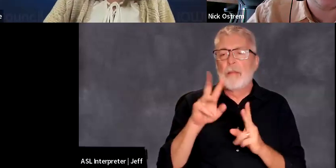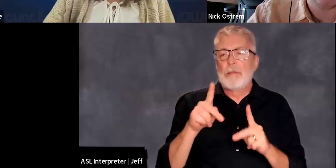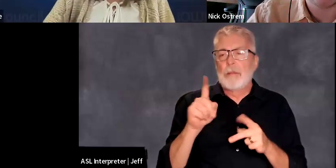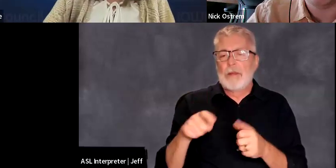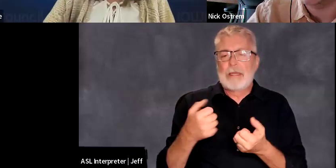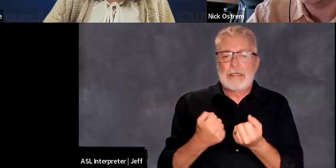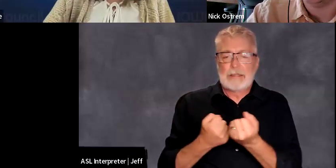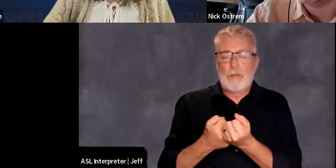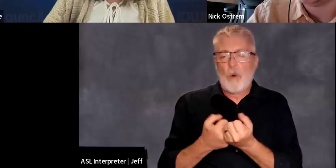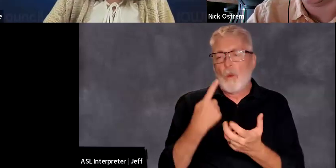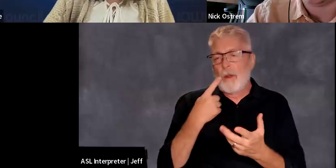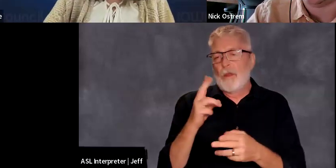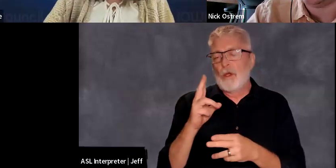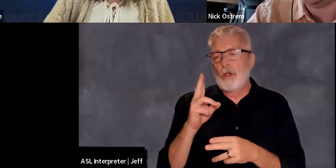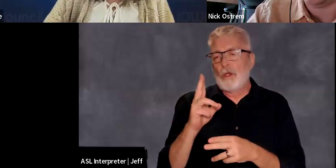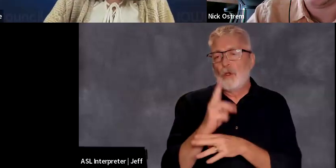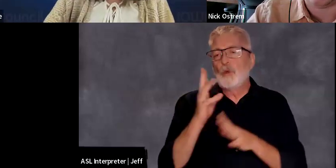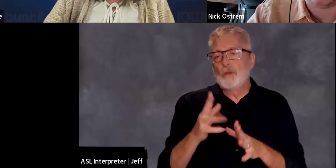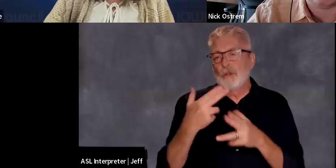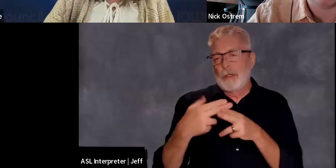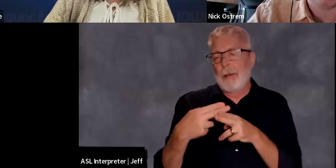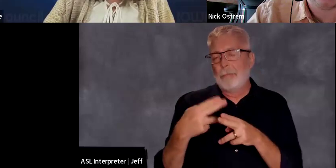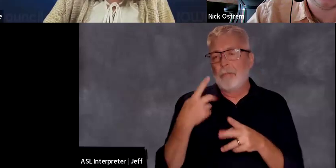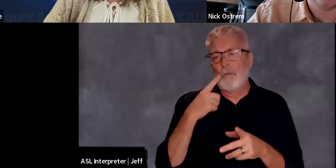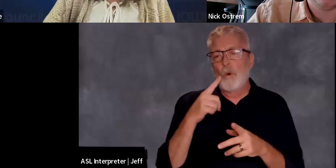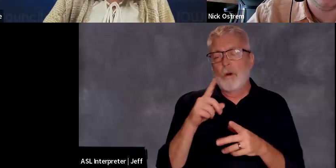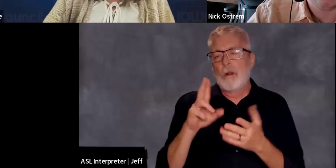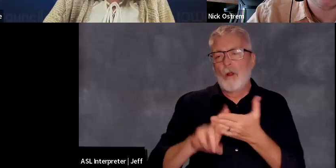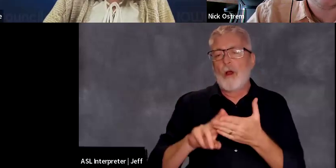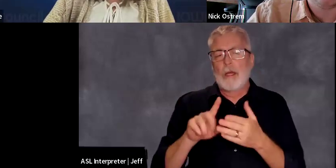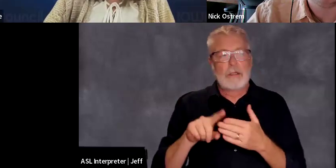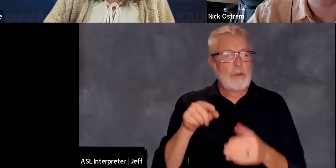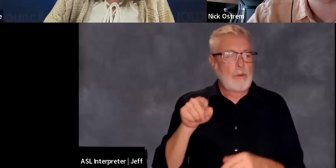the usernames. So, all right.